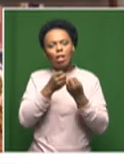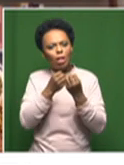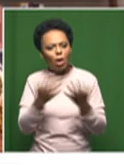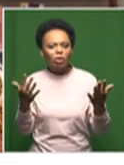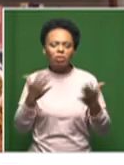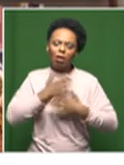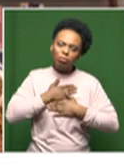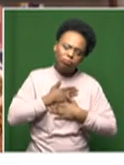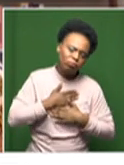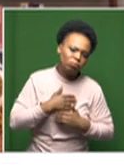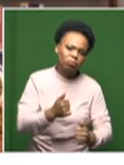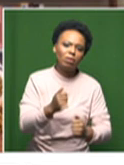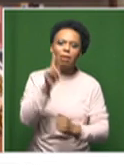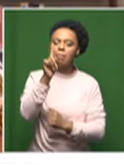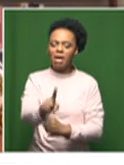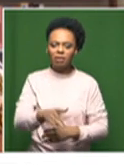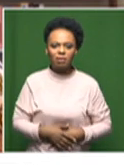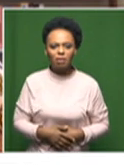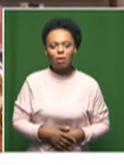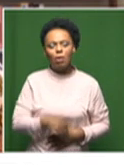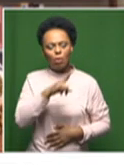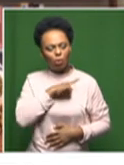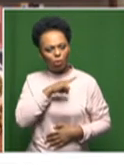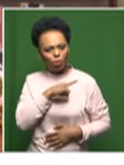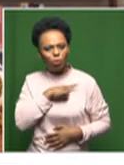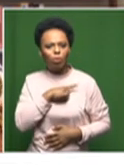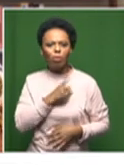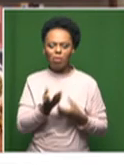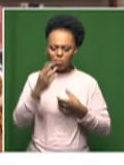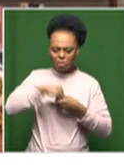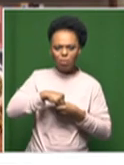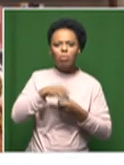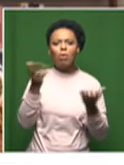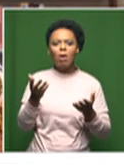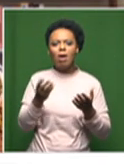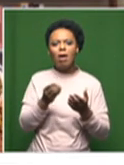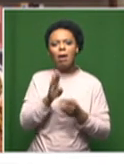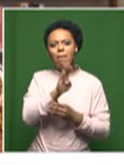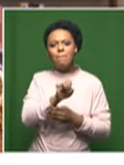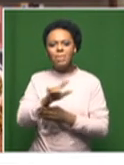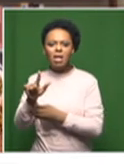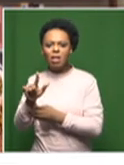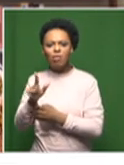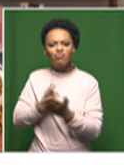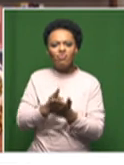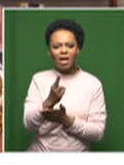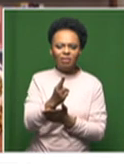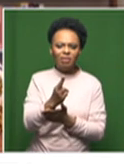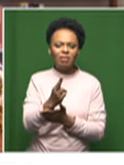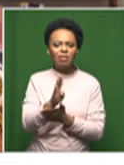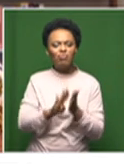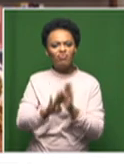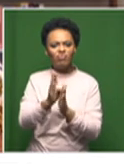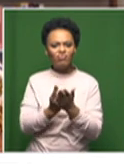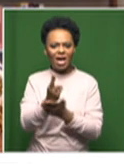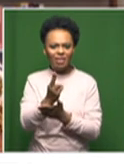grateful for, especially as contained in our Bill of Rights. You look at other parts of the